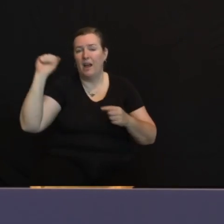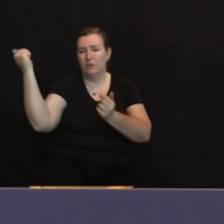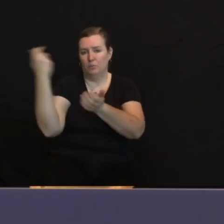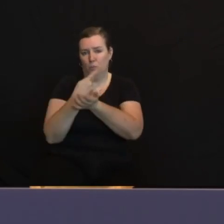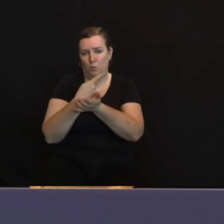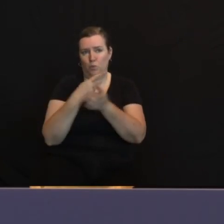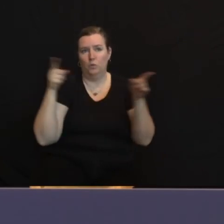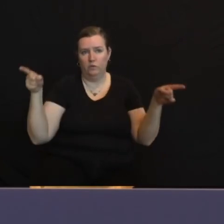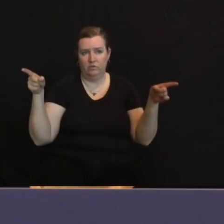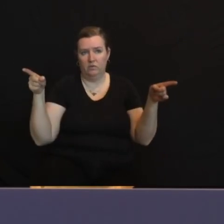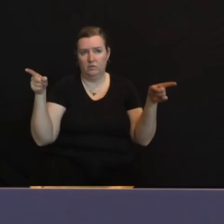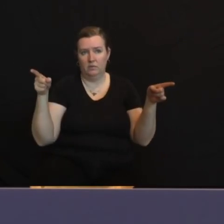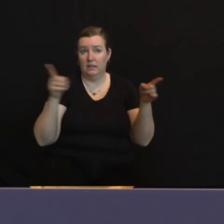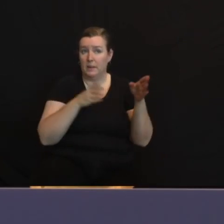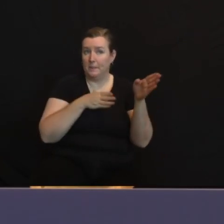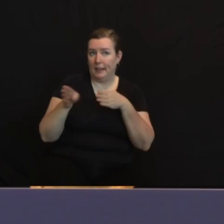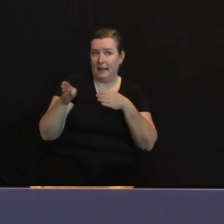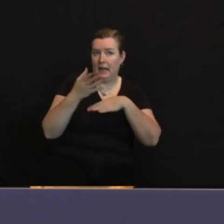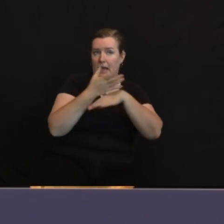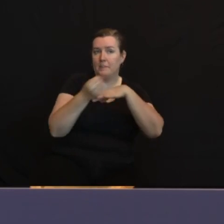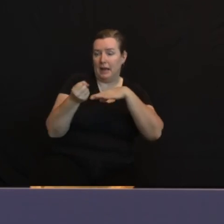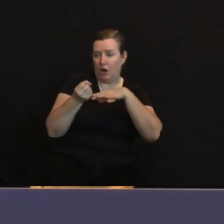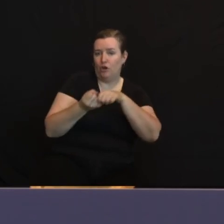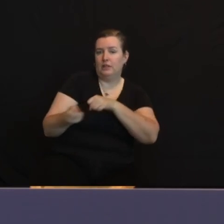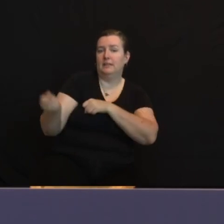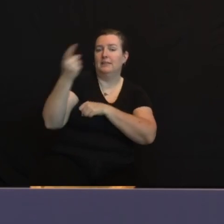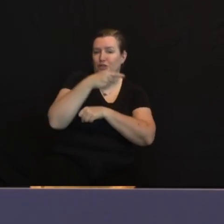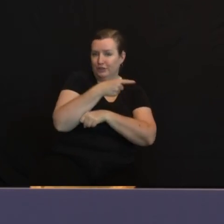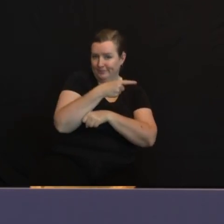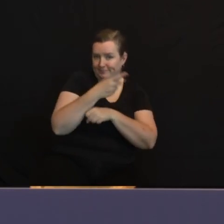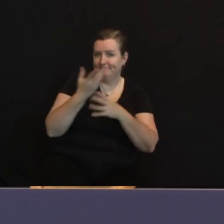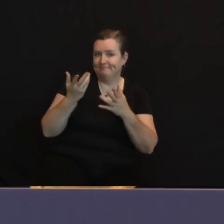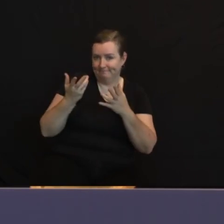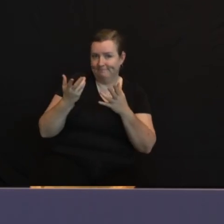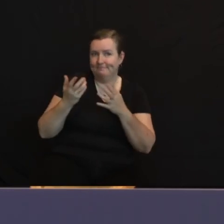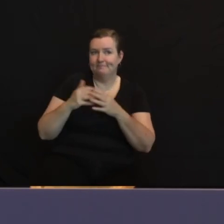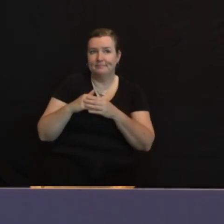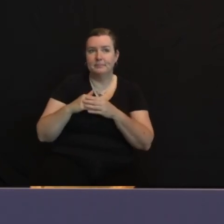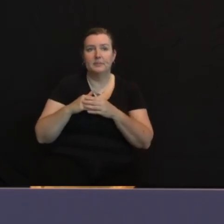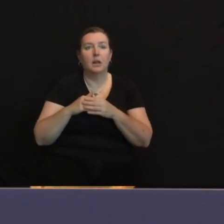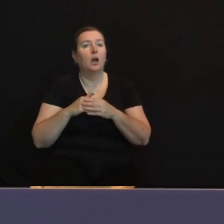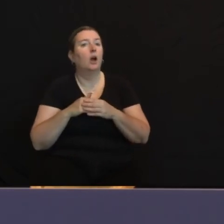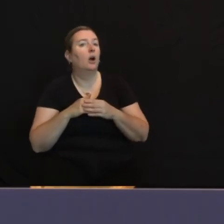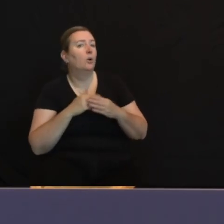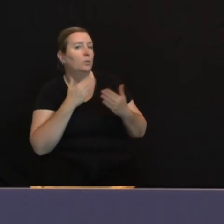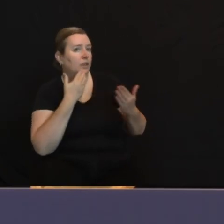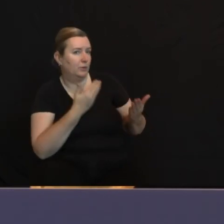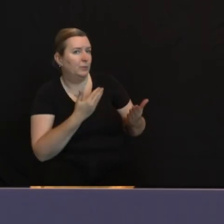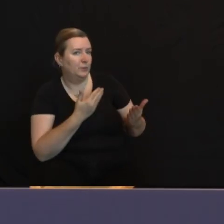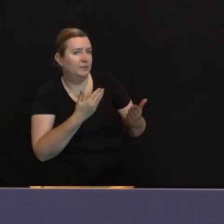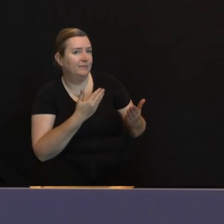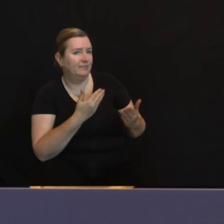our administration has made it clear that going forward, there won't be a bear hunt. Thank you for that. Dave, good